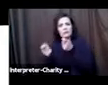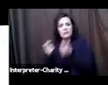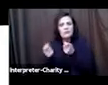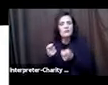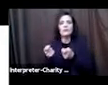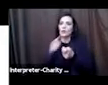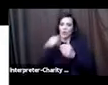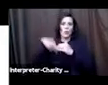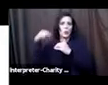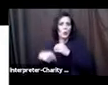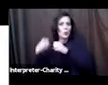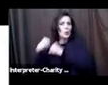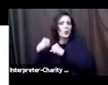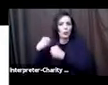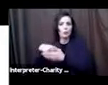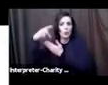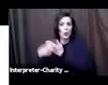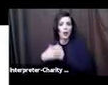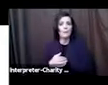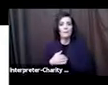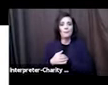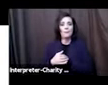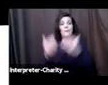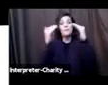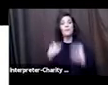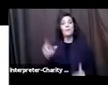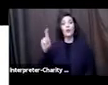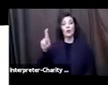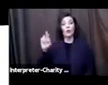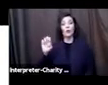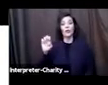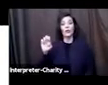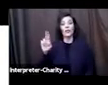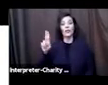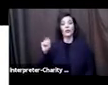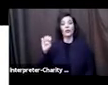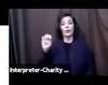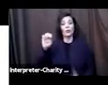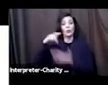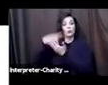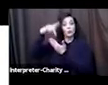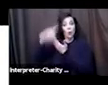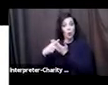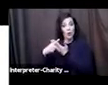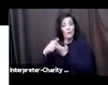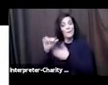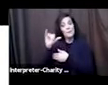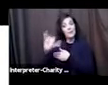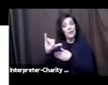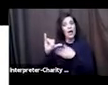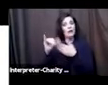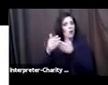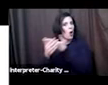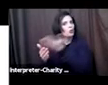program. We also get, in our reuse program, we get a lot of things that across the